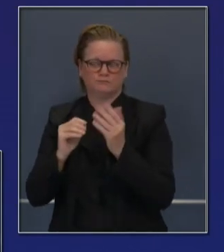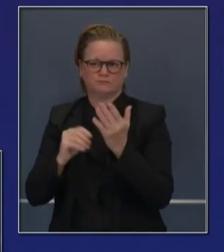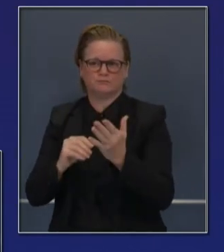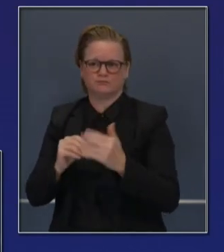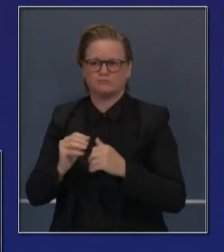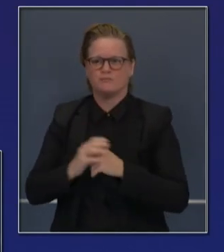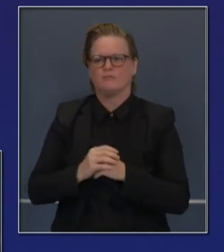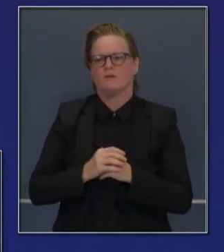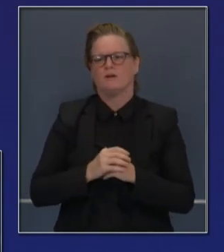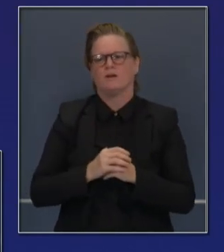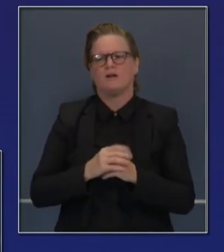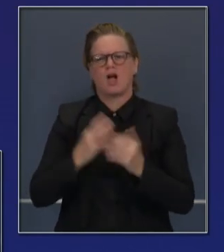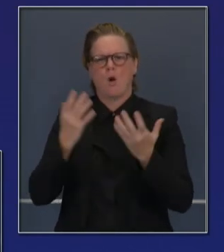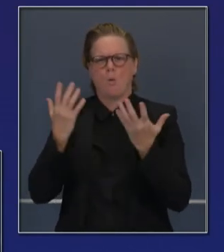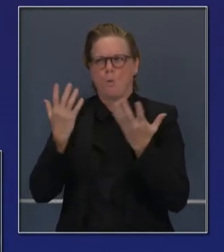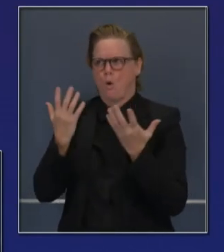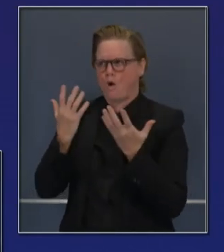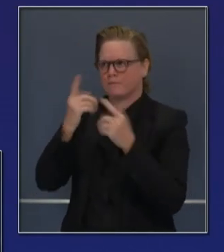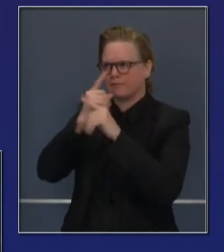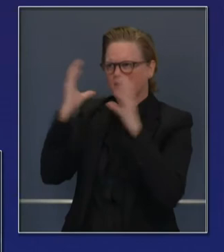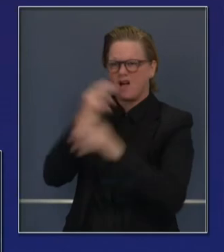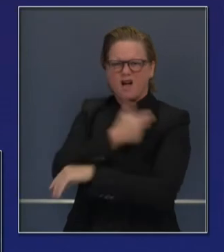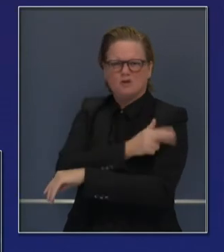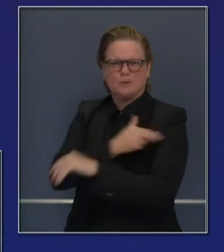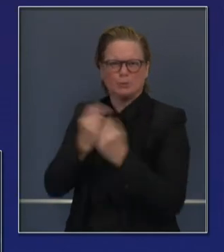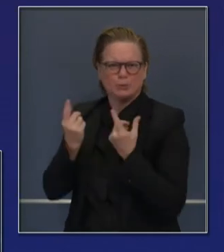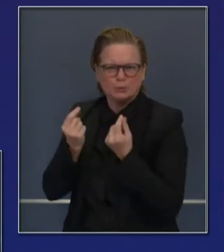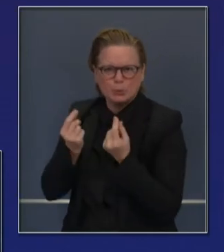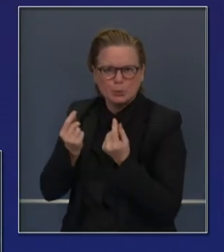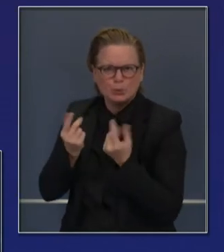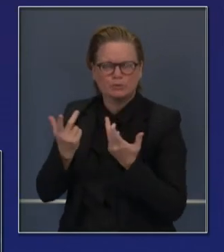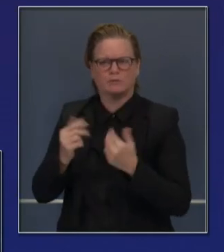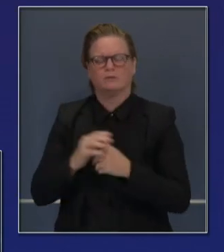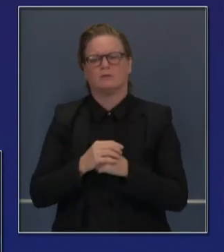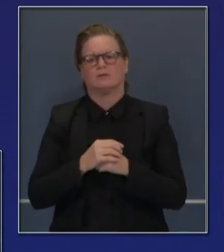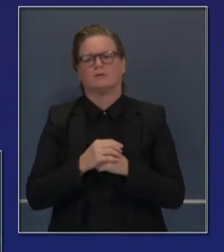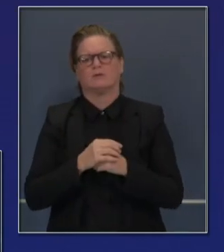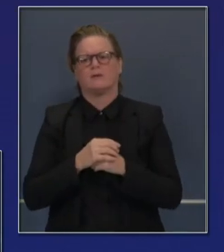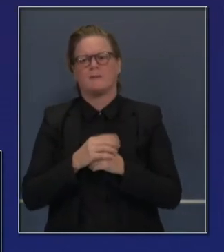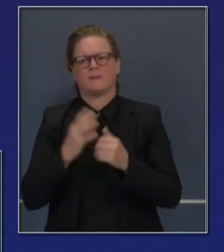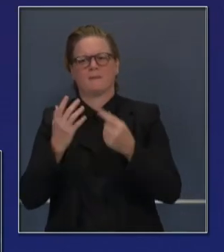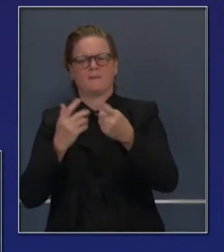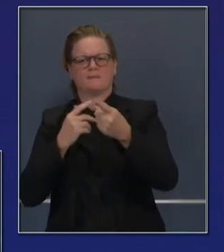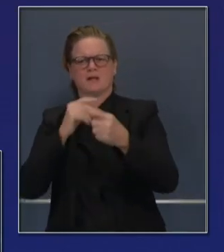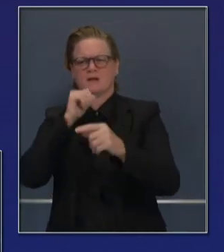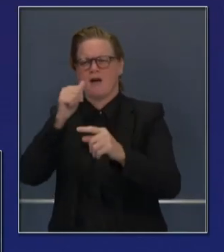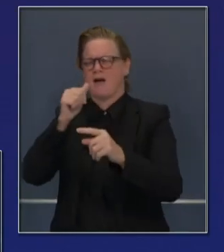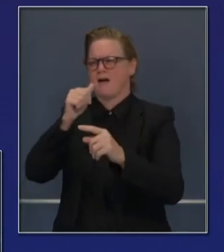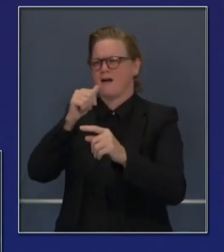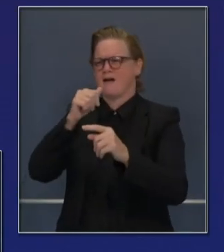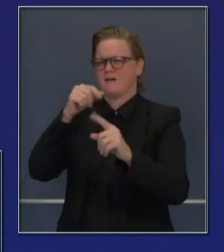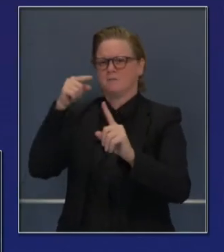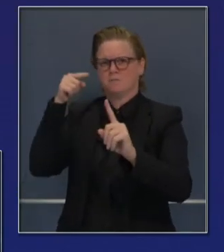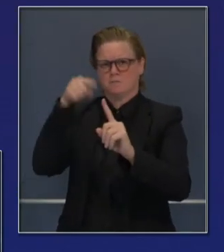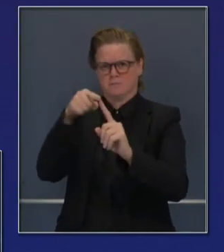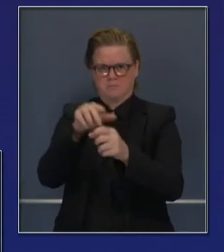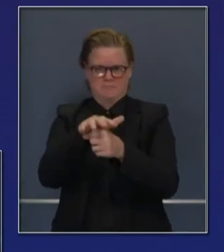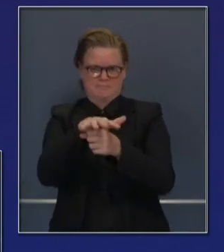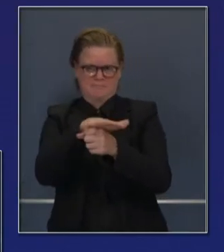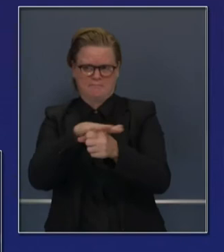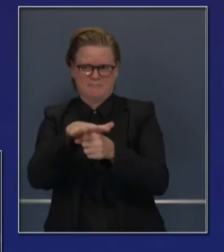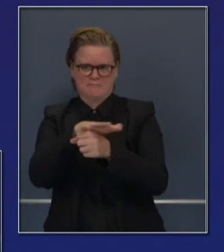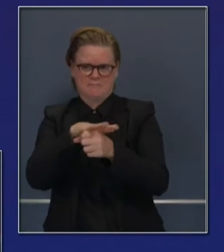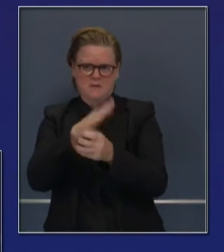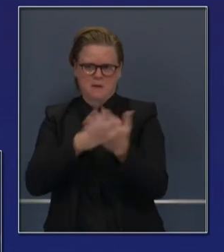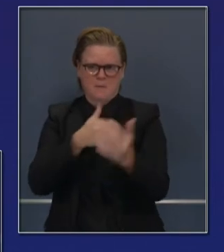just the Bay Area in the aggregate. It's really, as you say, regional hospitals, specific hospitals that may feel pressure points